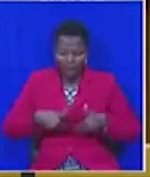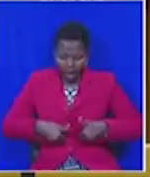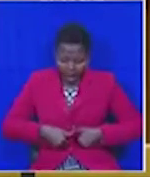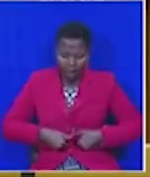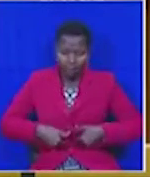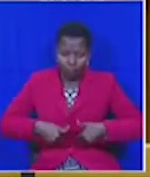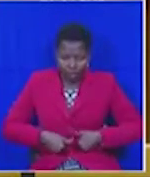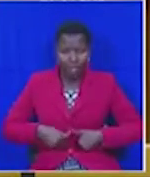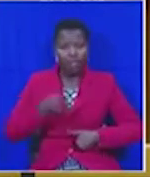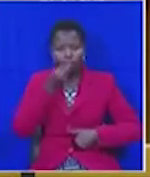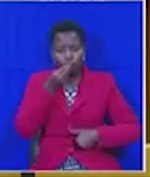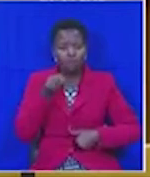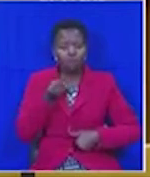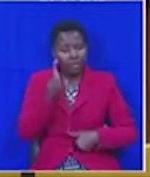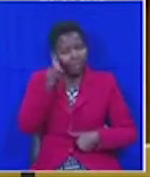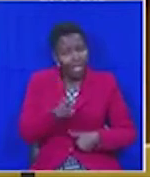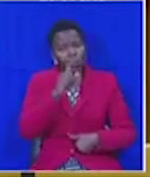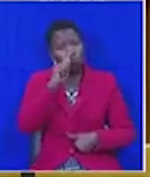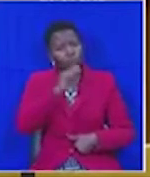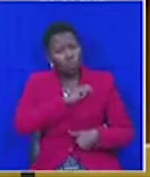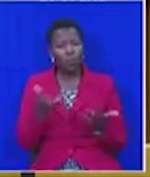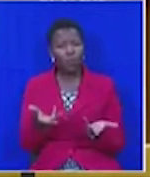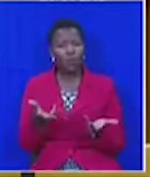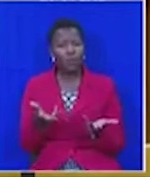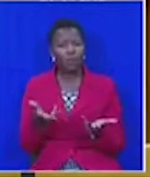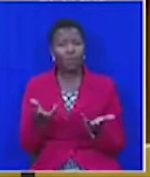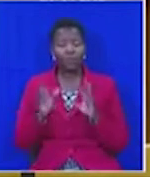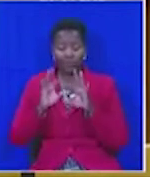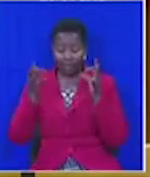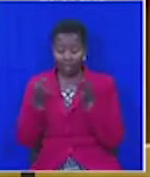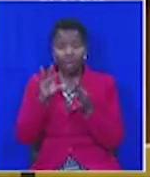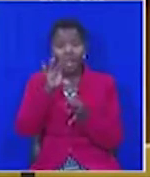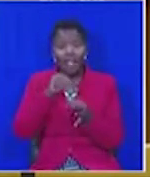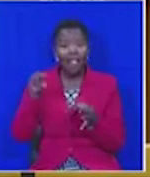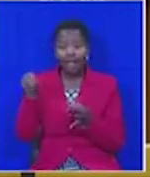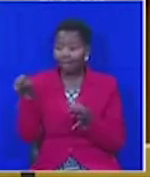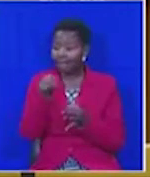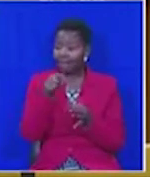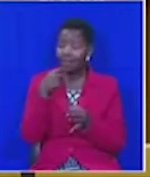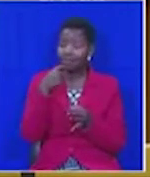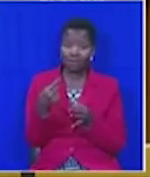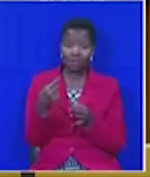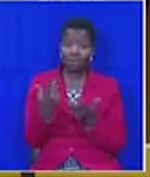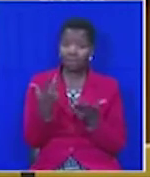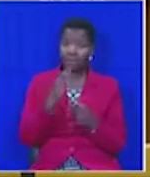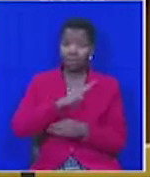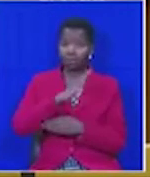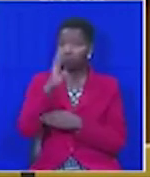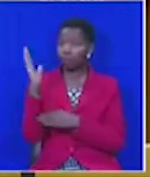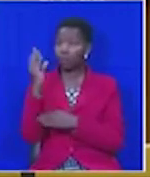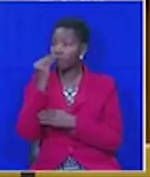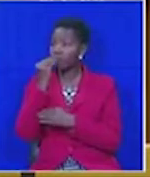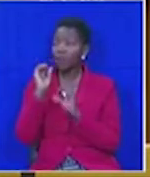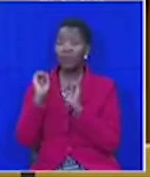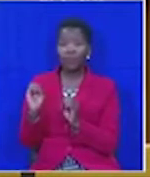must be fed. It's a reality. There are families who will not otherwise see the end of day